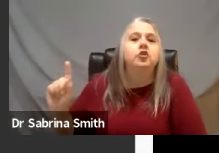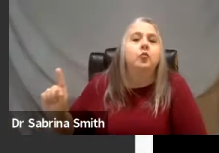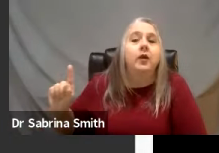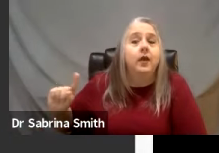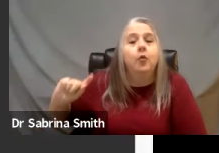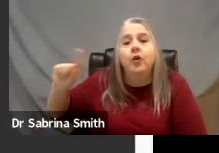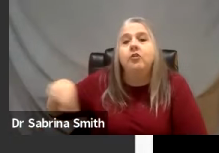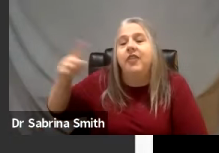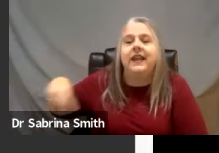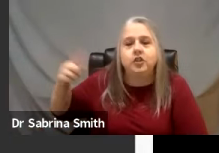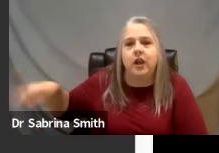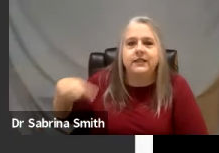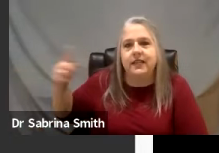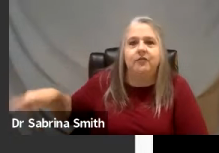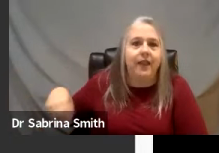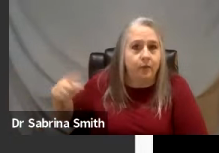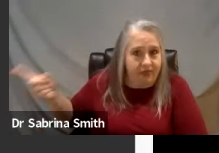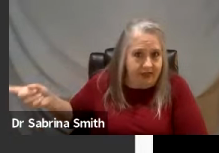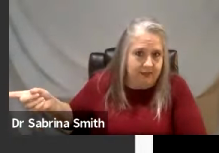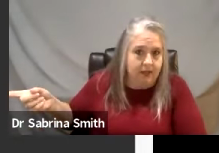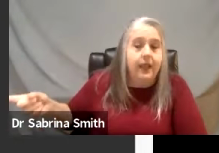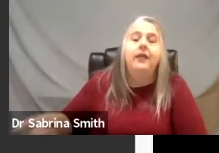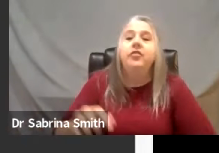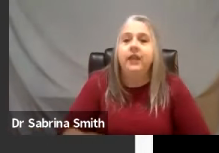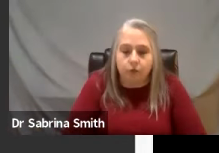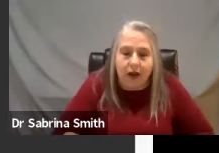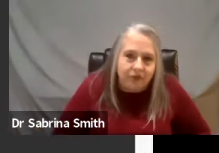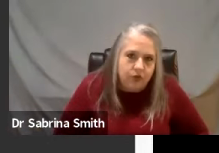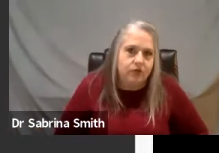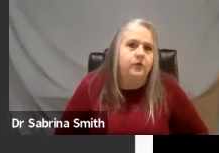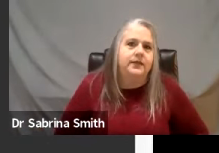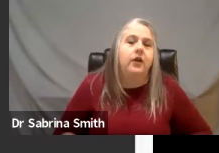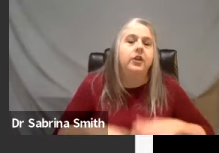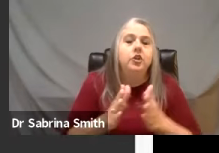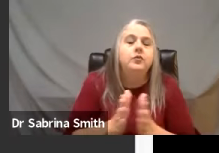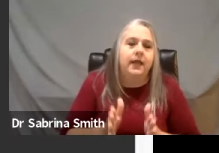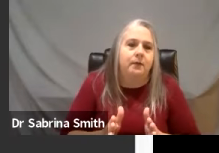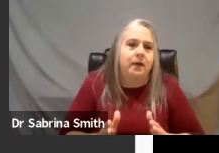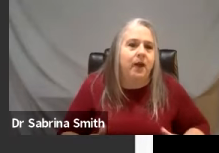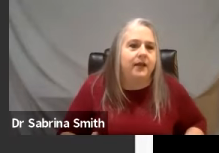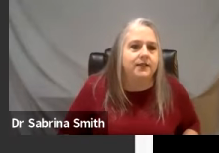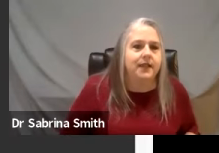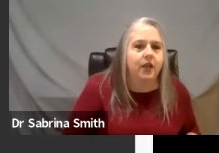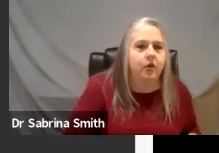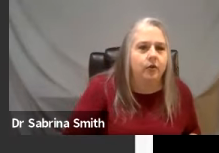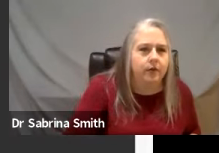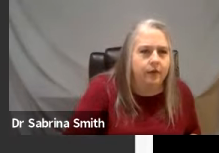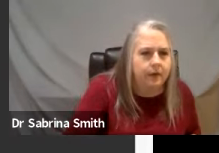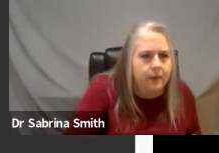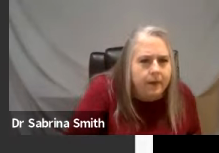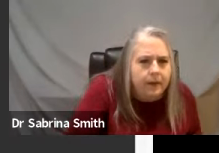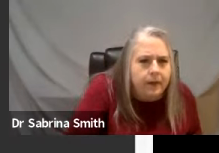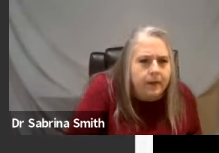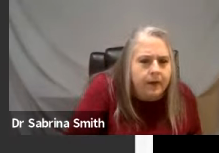they trying to convey with this? And then write those notes down and use that in my practice as I go.